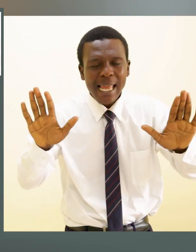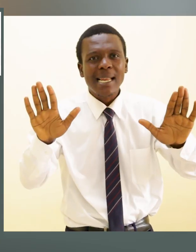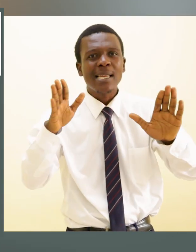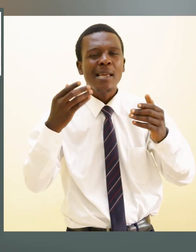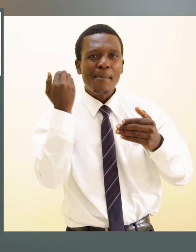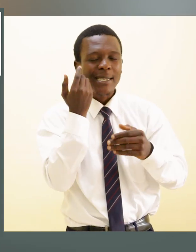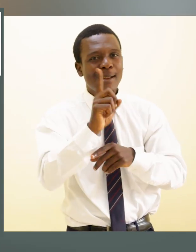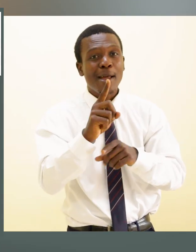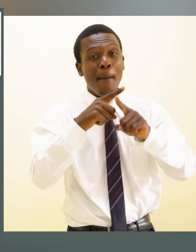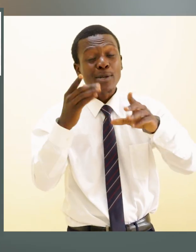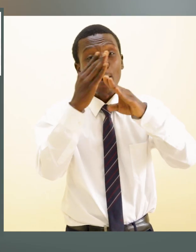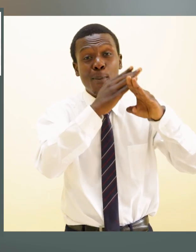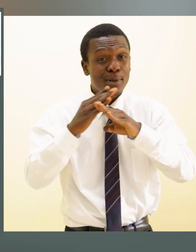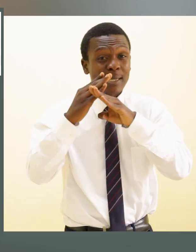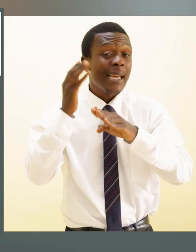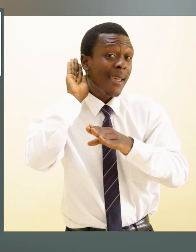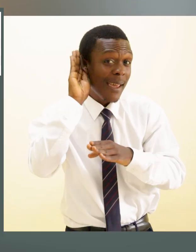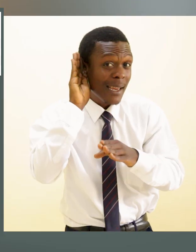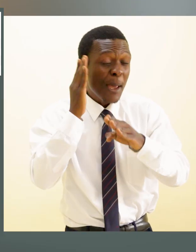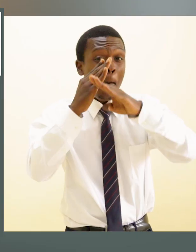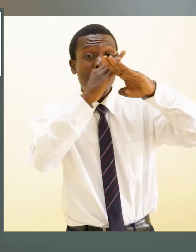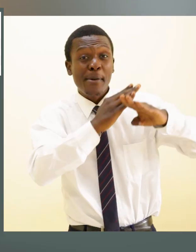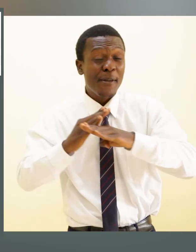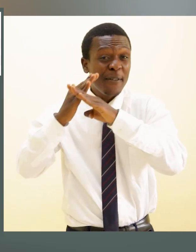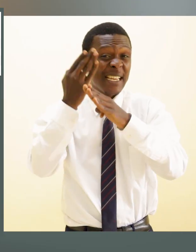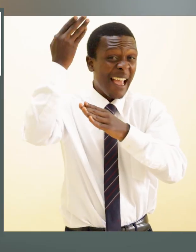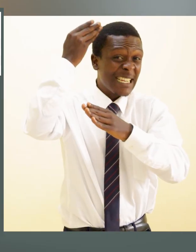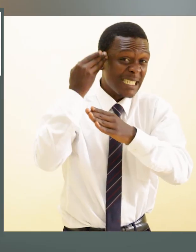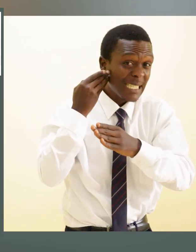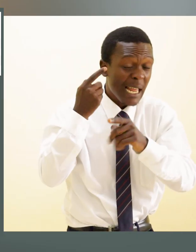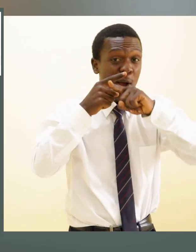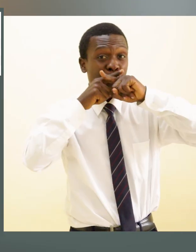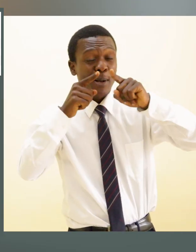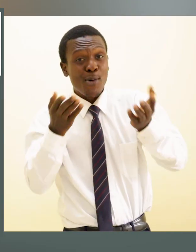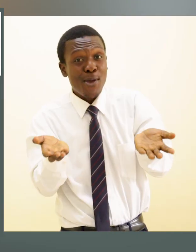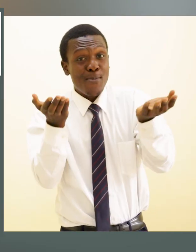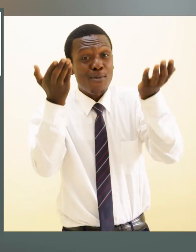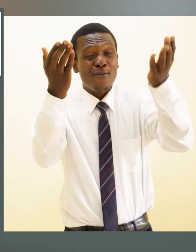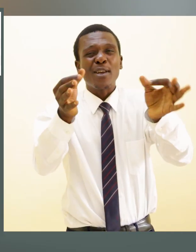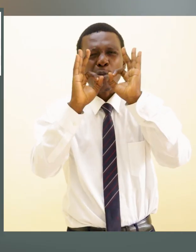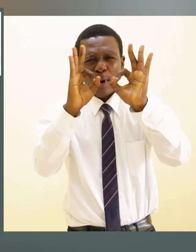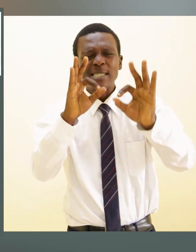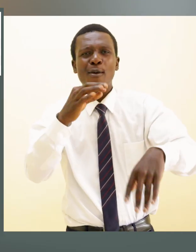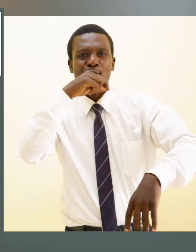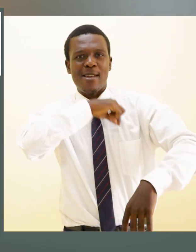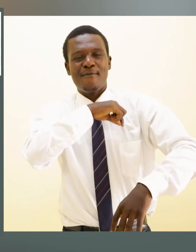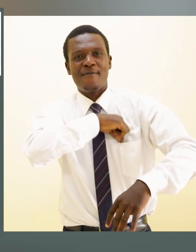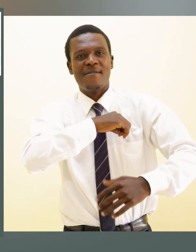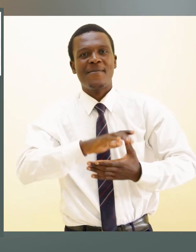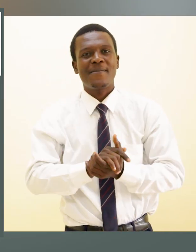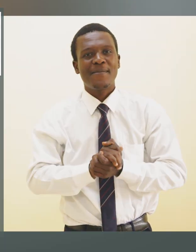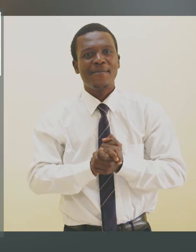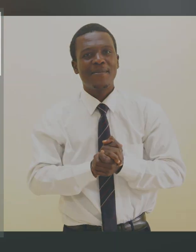infections, we are protecting hearing, preventing surgery, and improving quality of life.